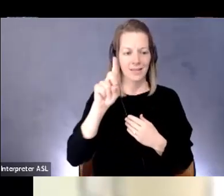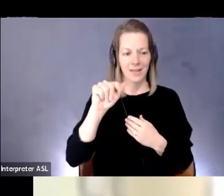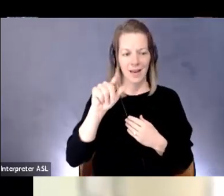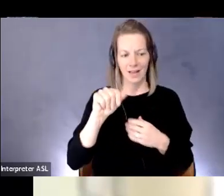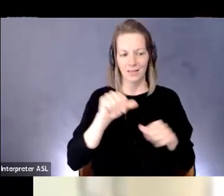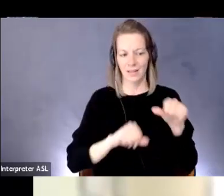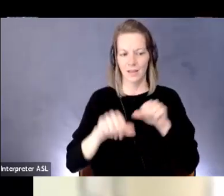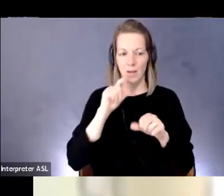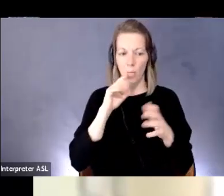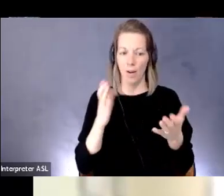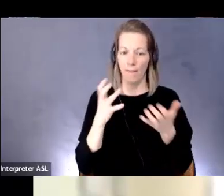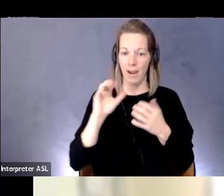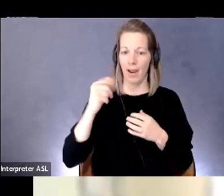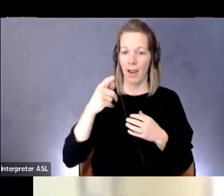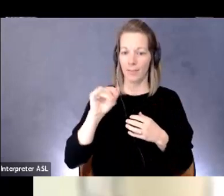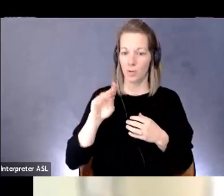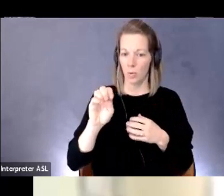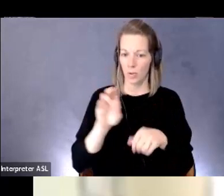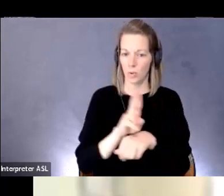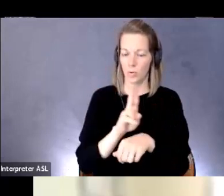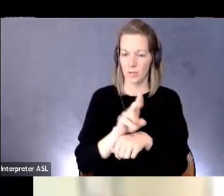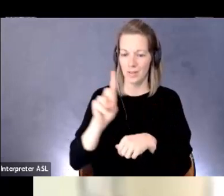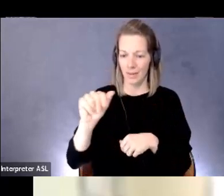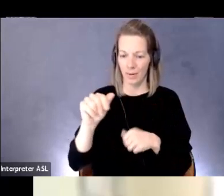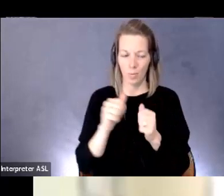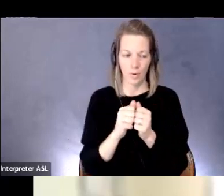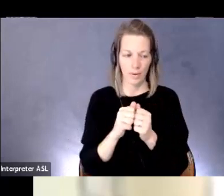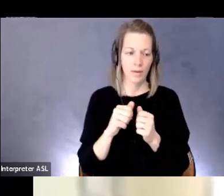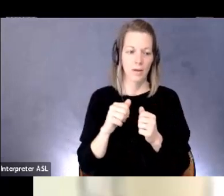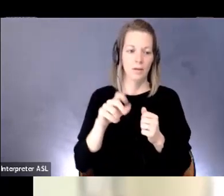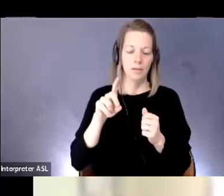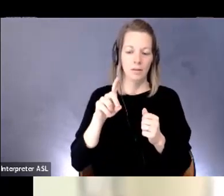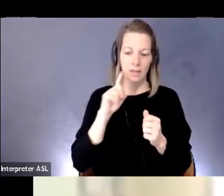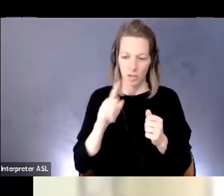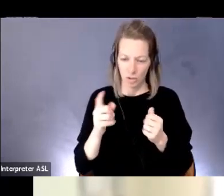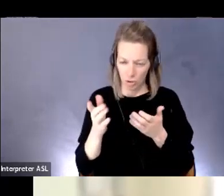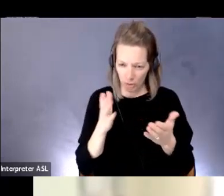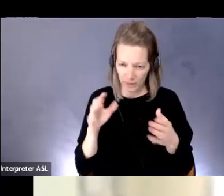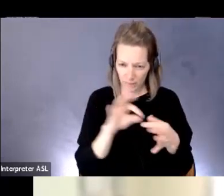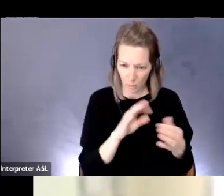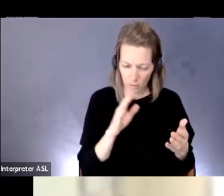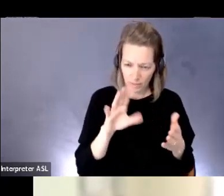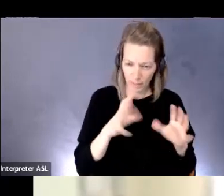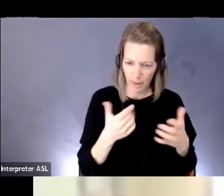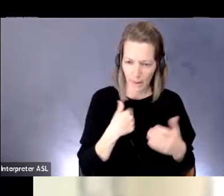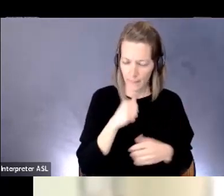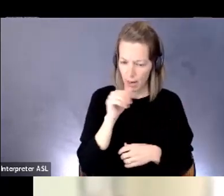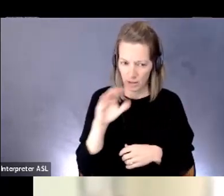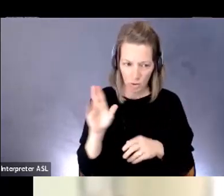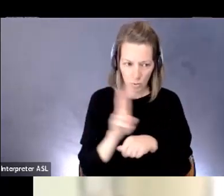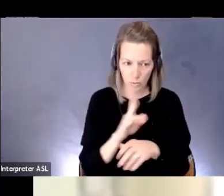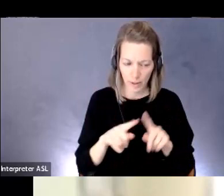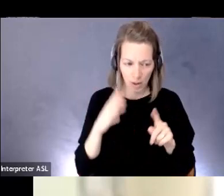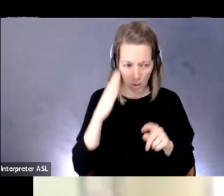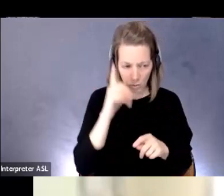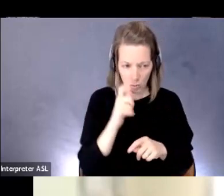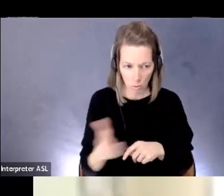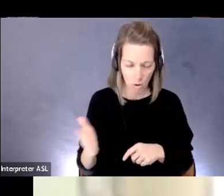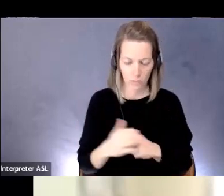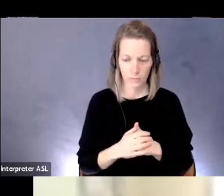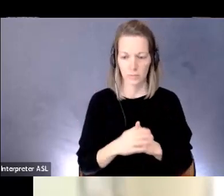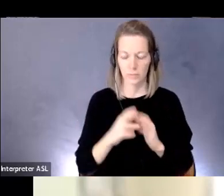my capstone project on something that uses data on disabled populations and or in service to those populations. I'm not an AAC user, but I know those who are.